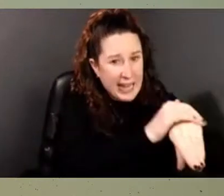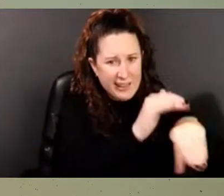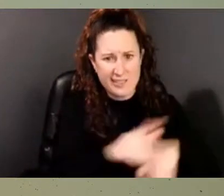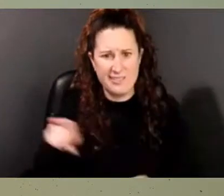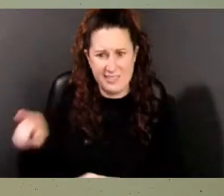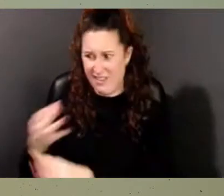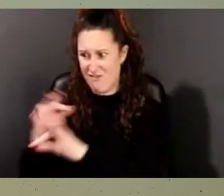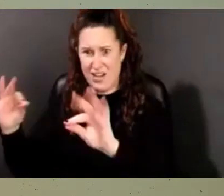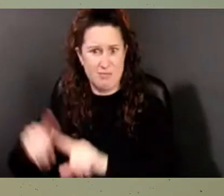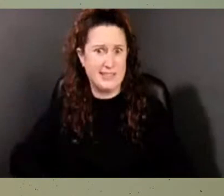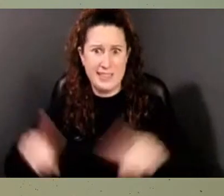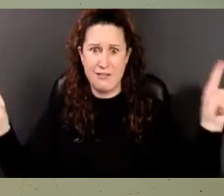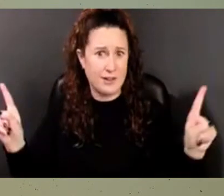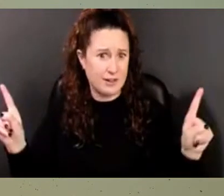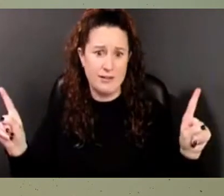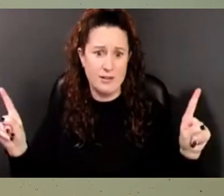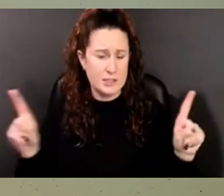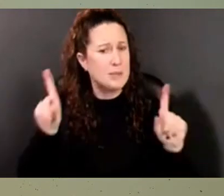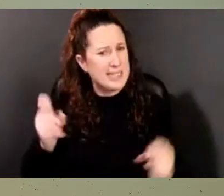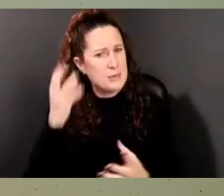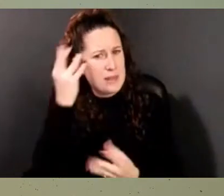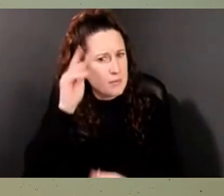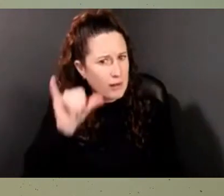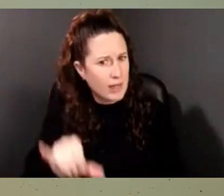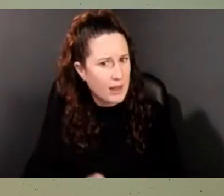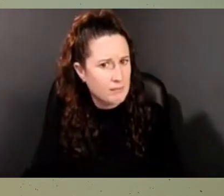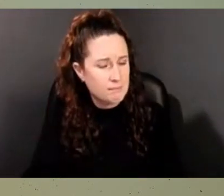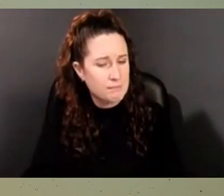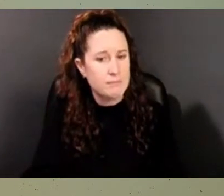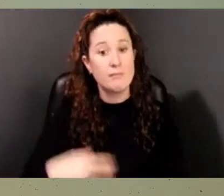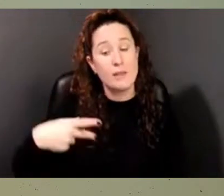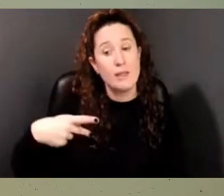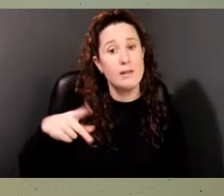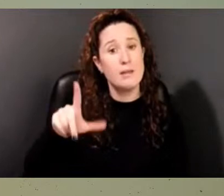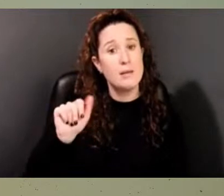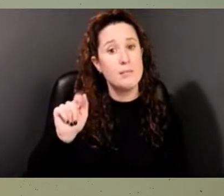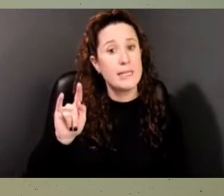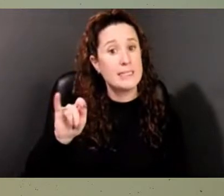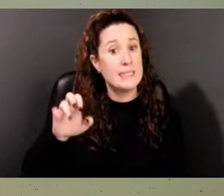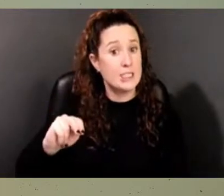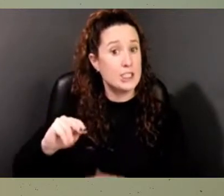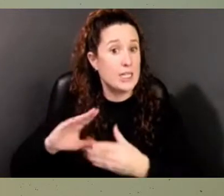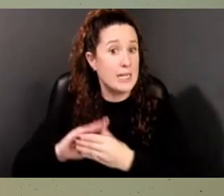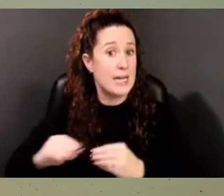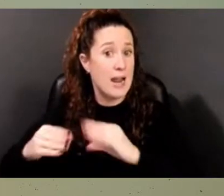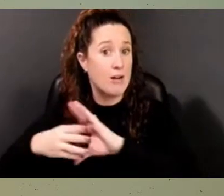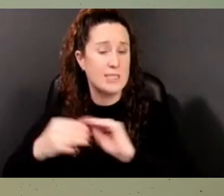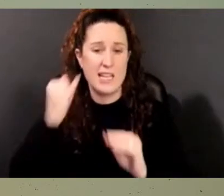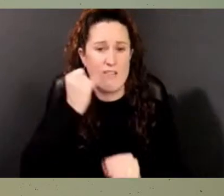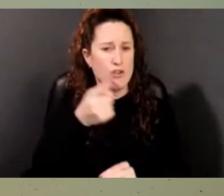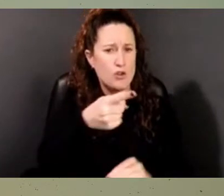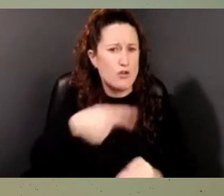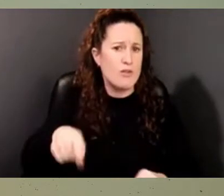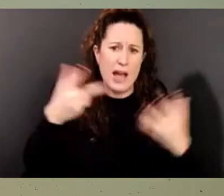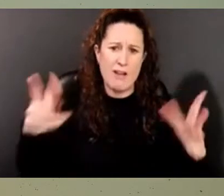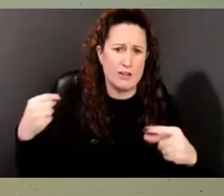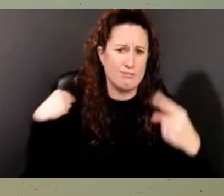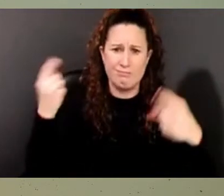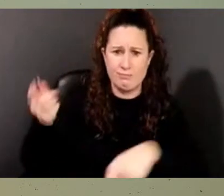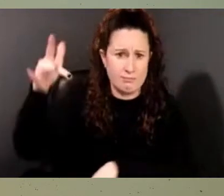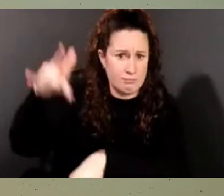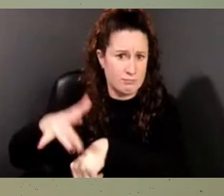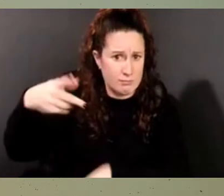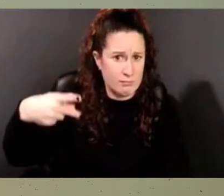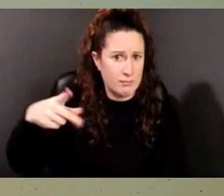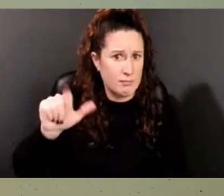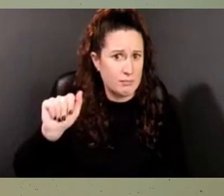there. And when you look at plantation narratives, if you've ever gone to a historical plantation, there's